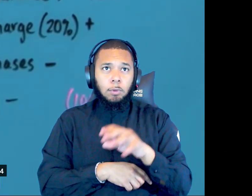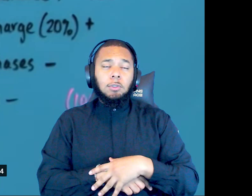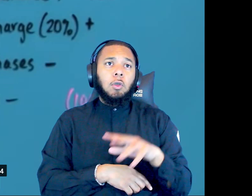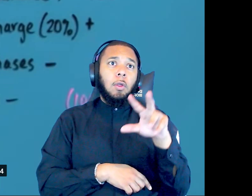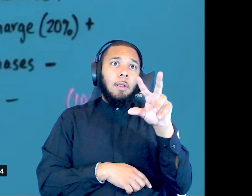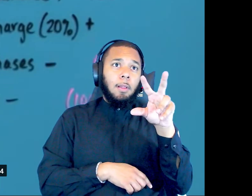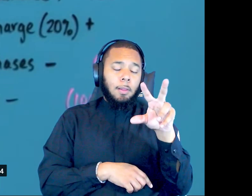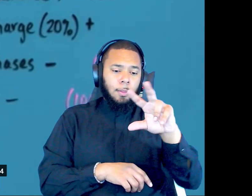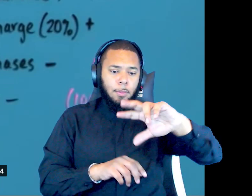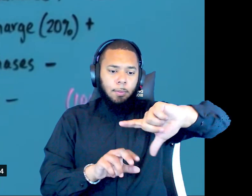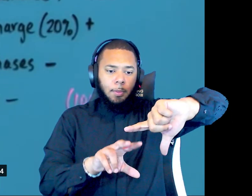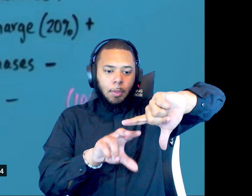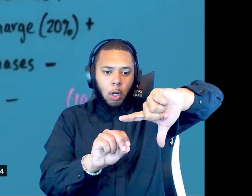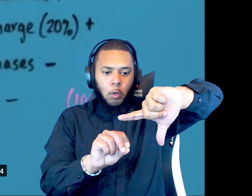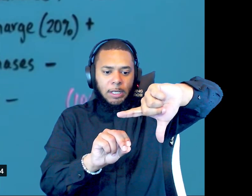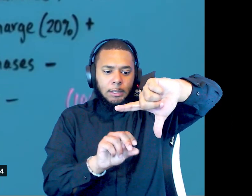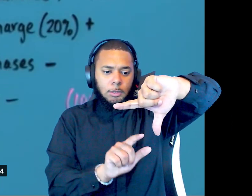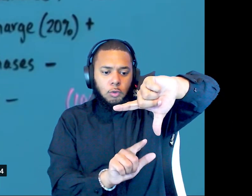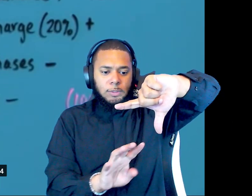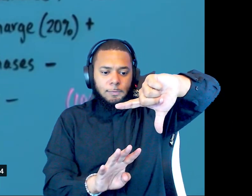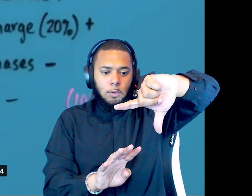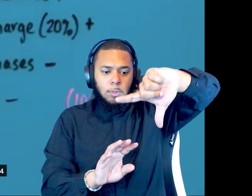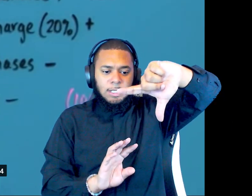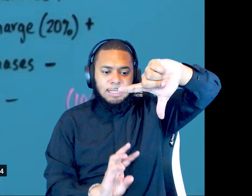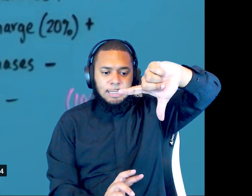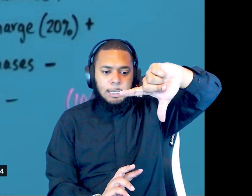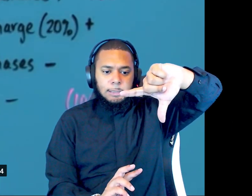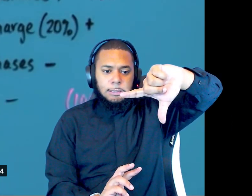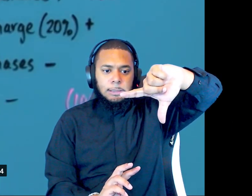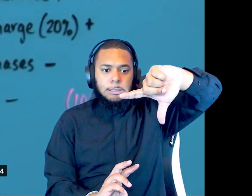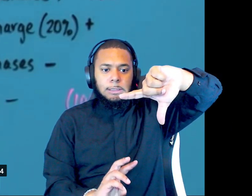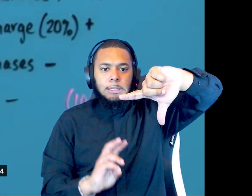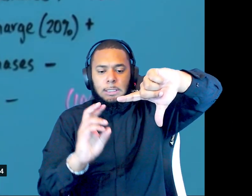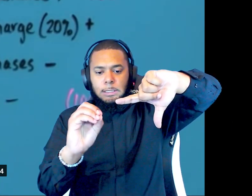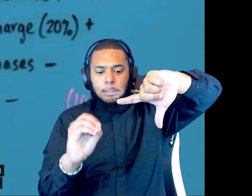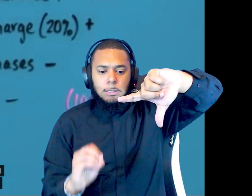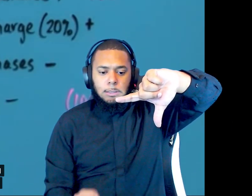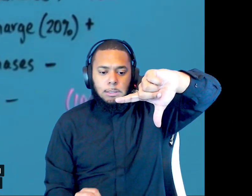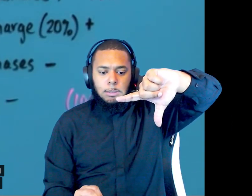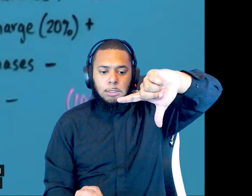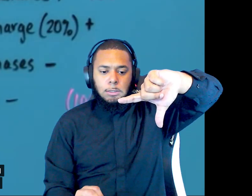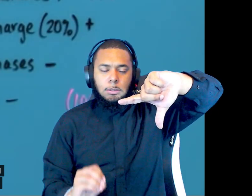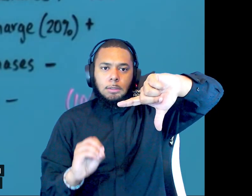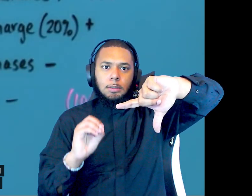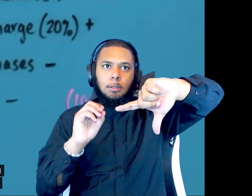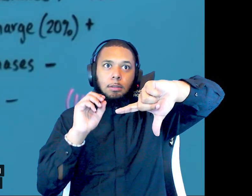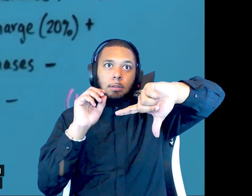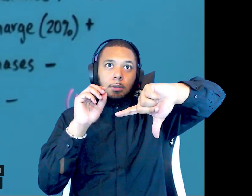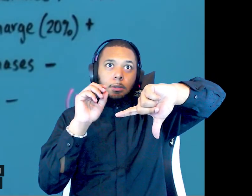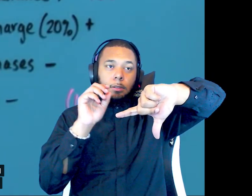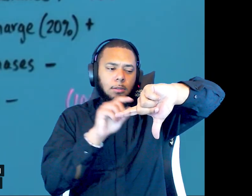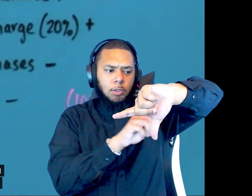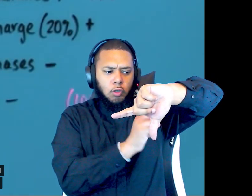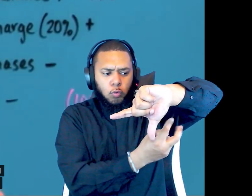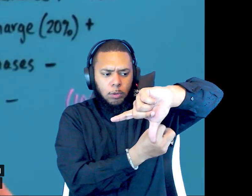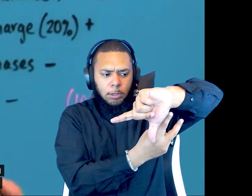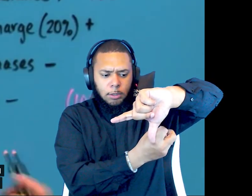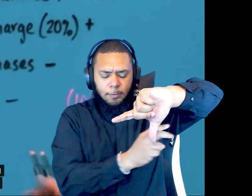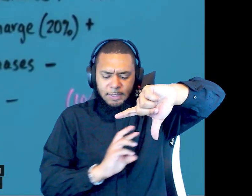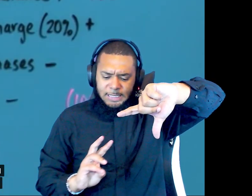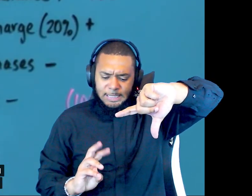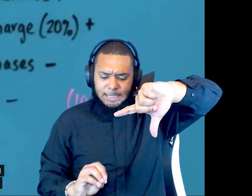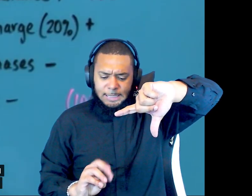30 minus 24 is 6. Bring a 0 down. 12 goes into 65 times, right? So 2 and a half.